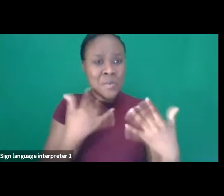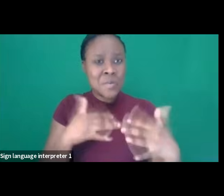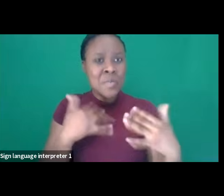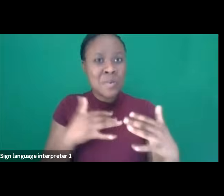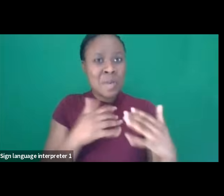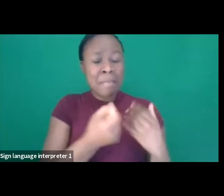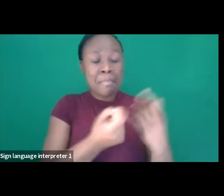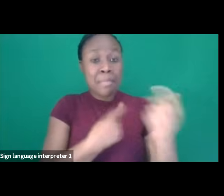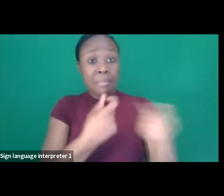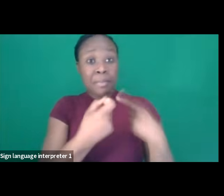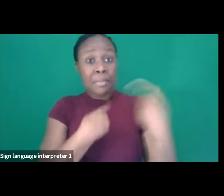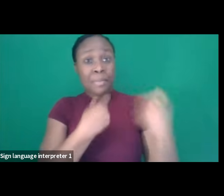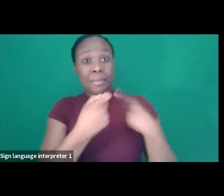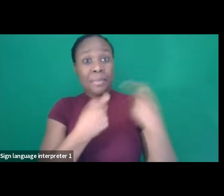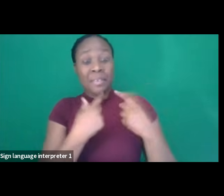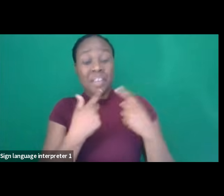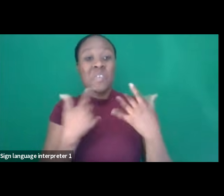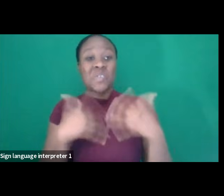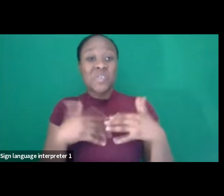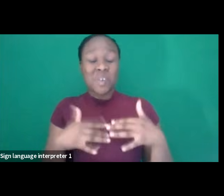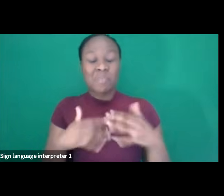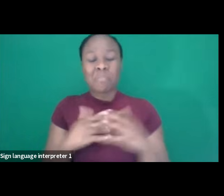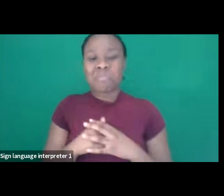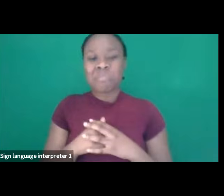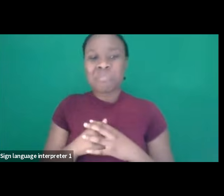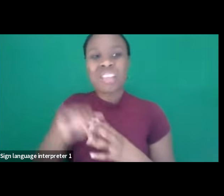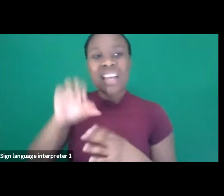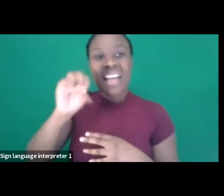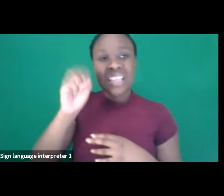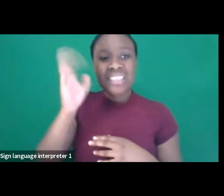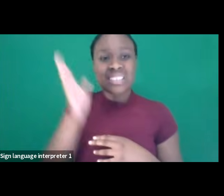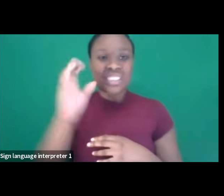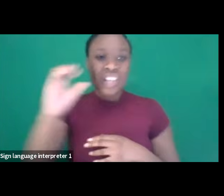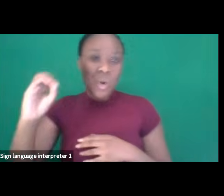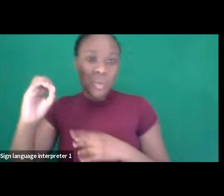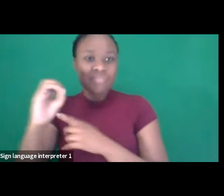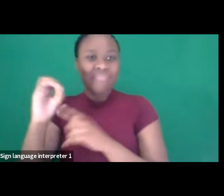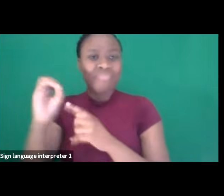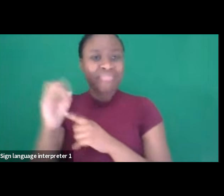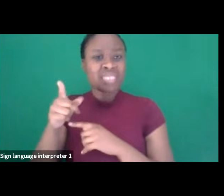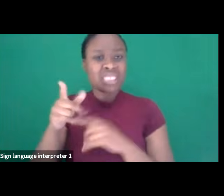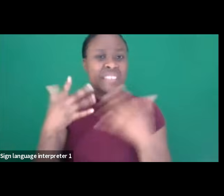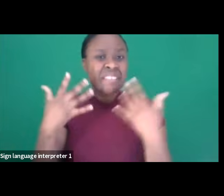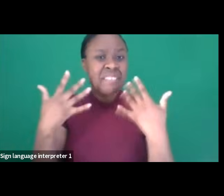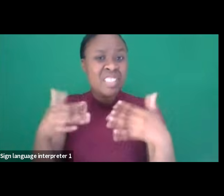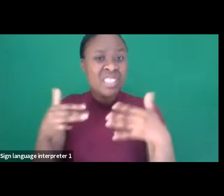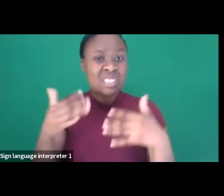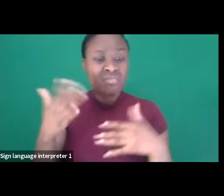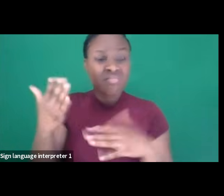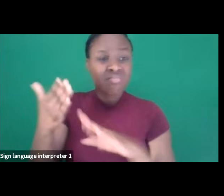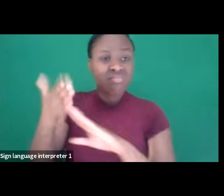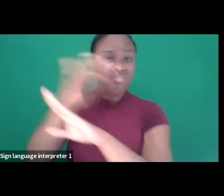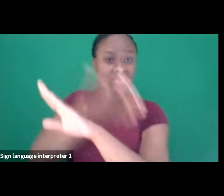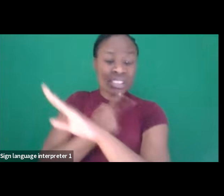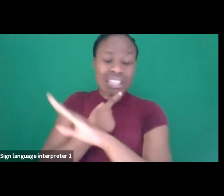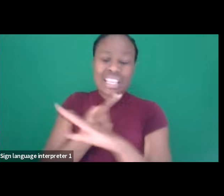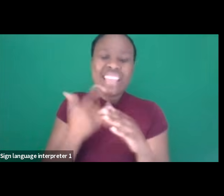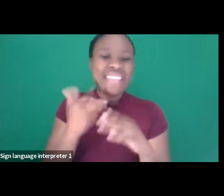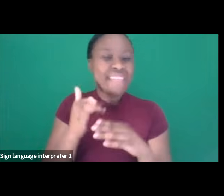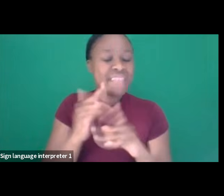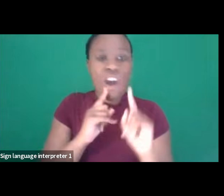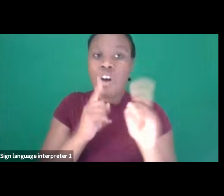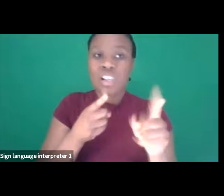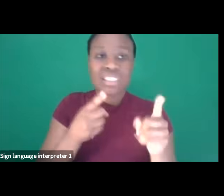as Mashadi has alluded to, if we didn't get to your question, it's